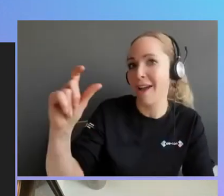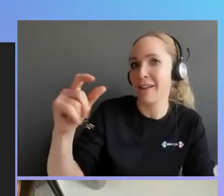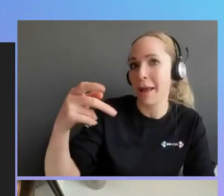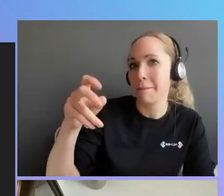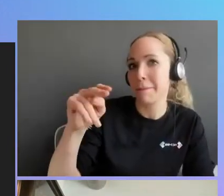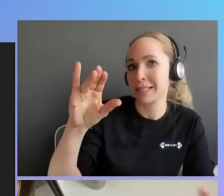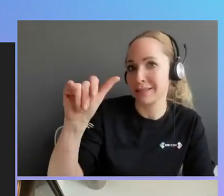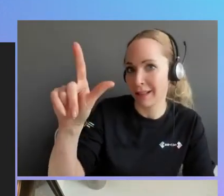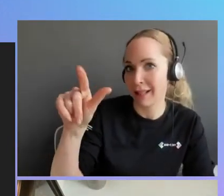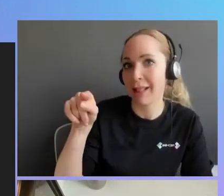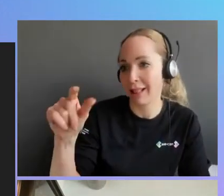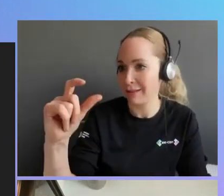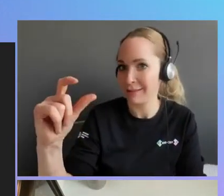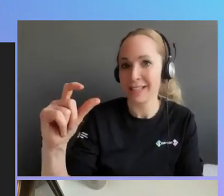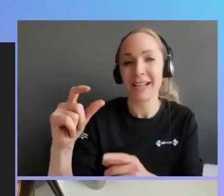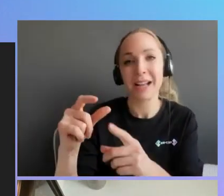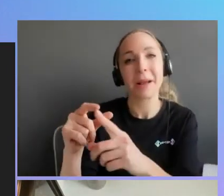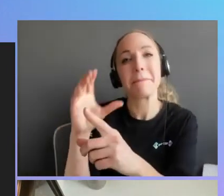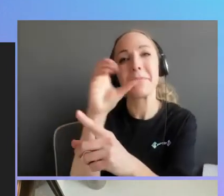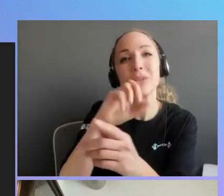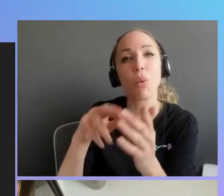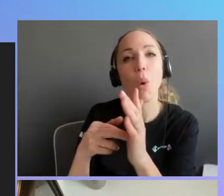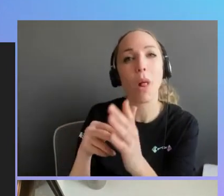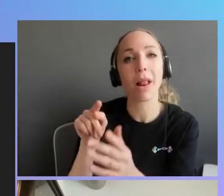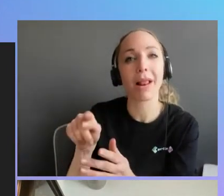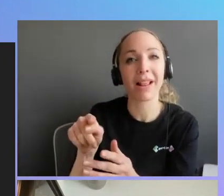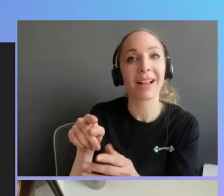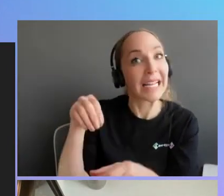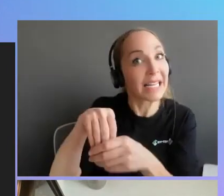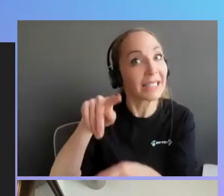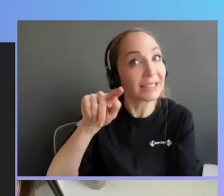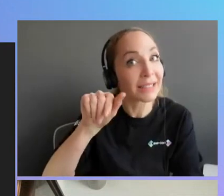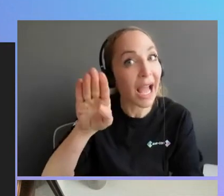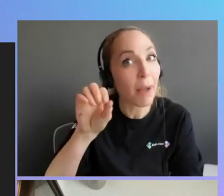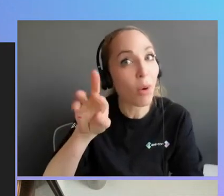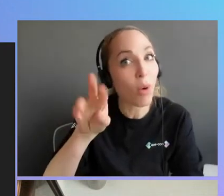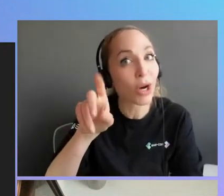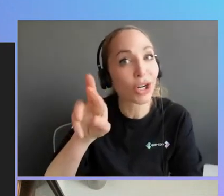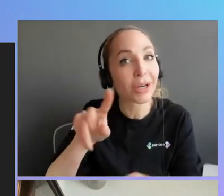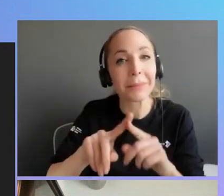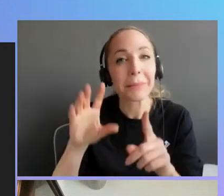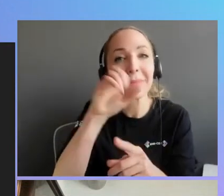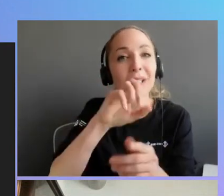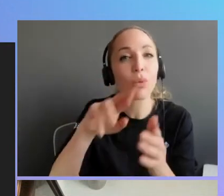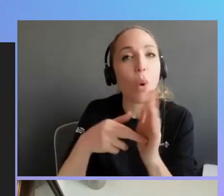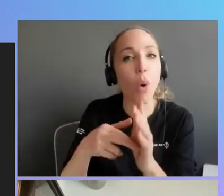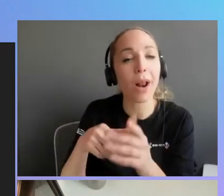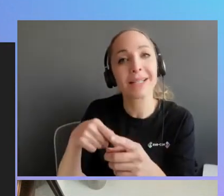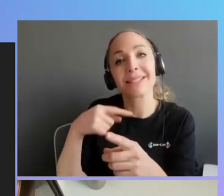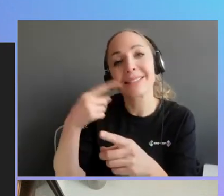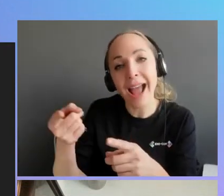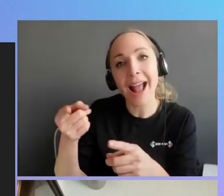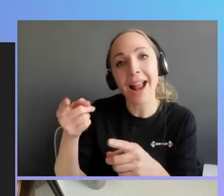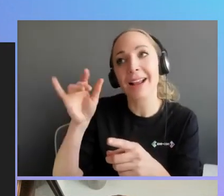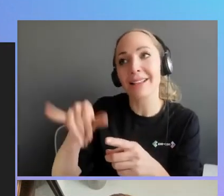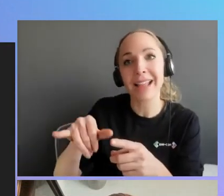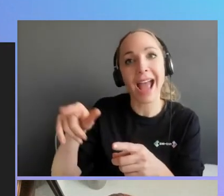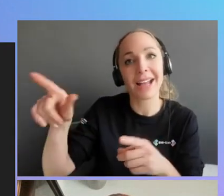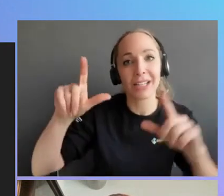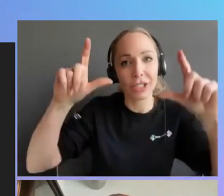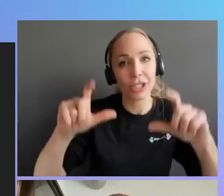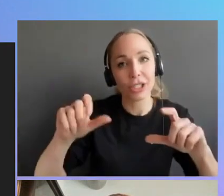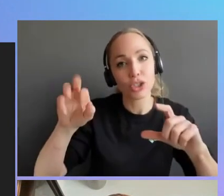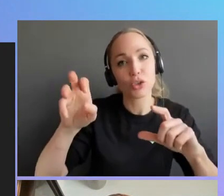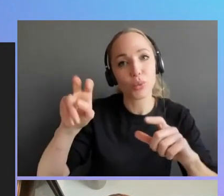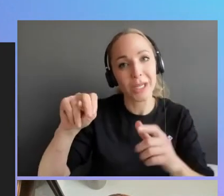tab order, but they're missing a role which would tell an assistive technology user or a screen reader user that, hey, this thing's clickable. This is a button. So AI went